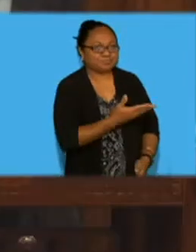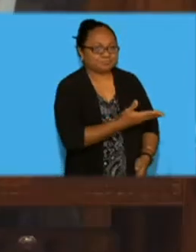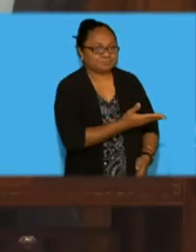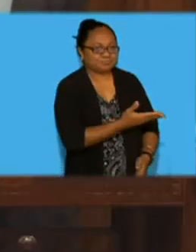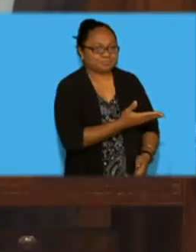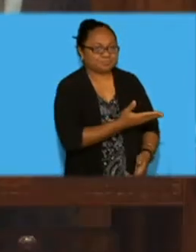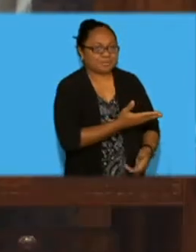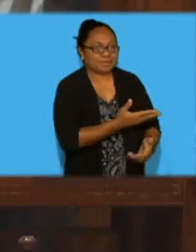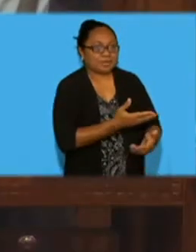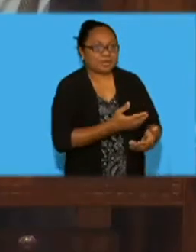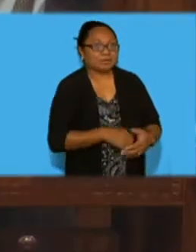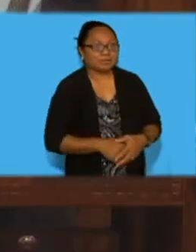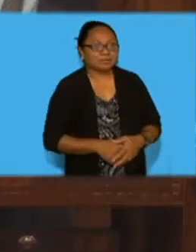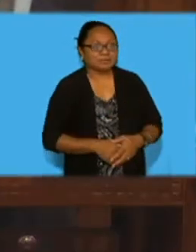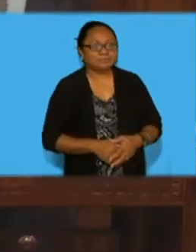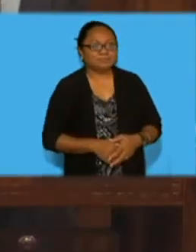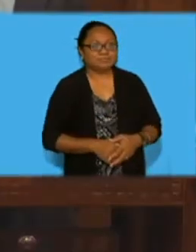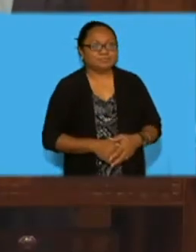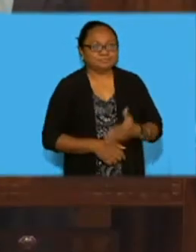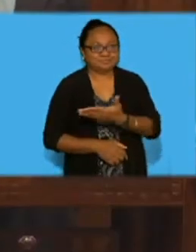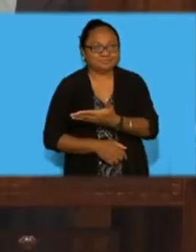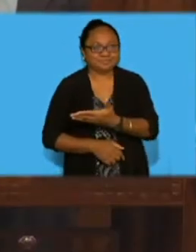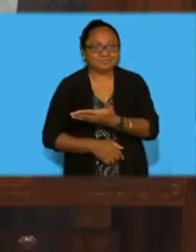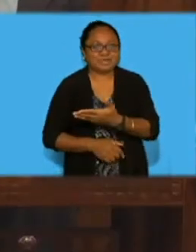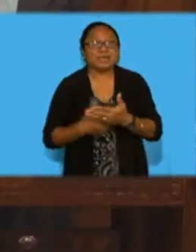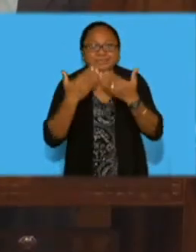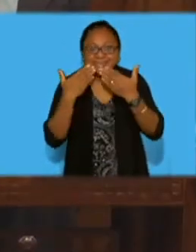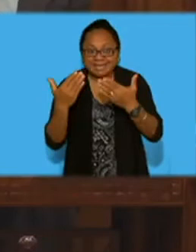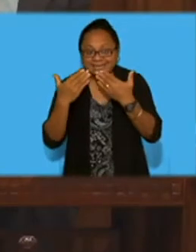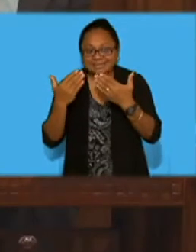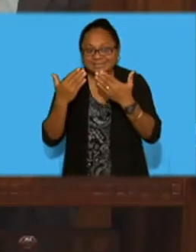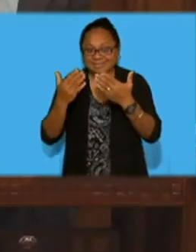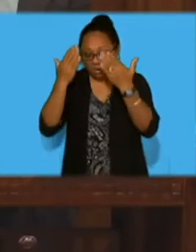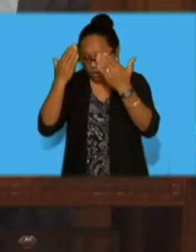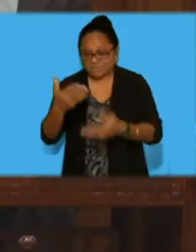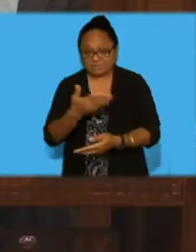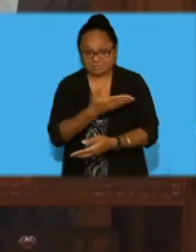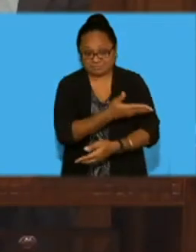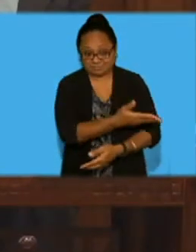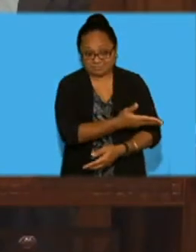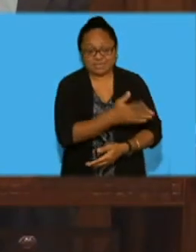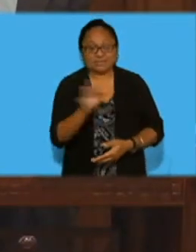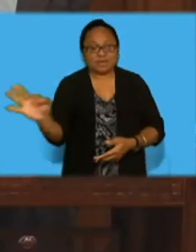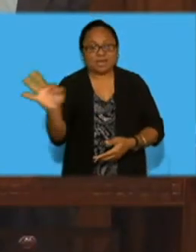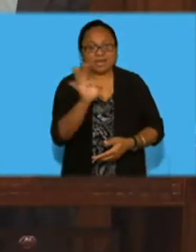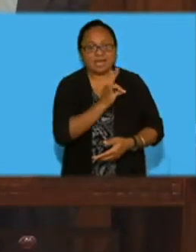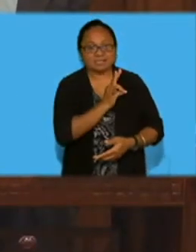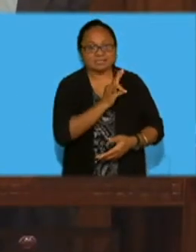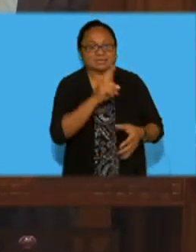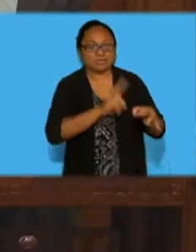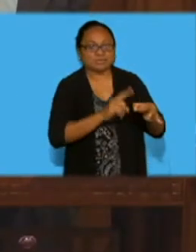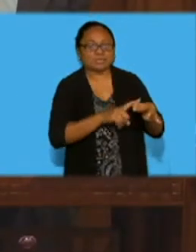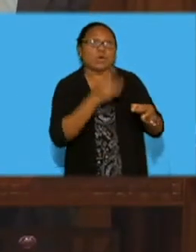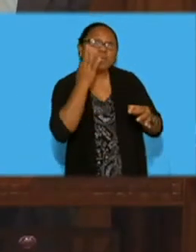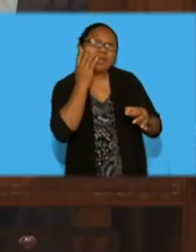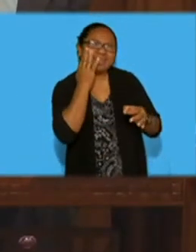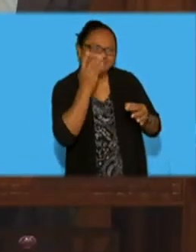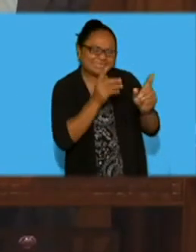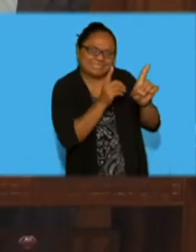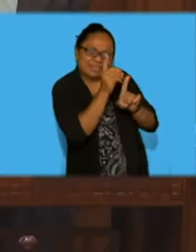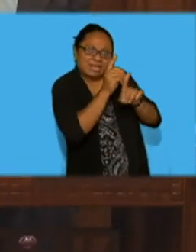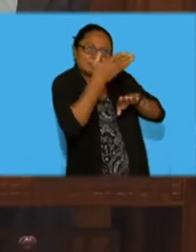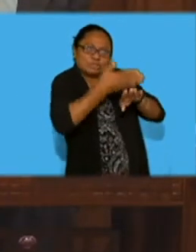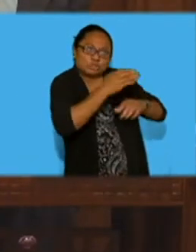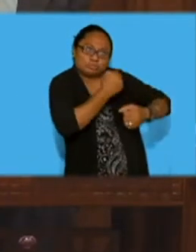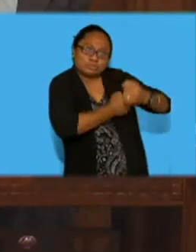Madam Speaker, I want to thank the Honourable Member for asking this question, because, Madam Speaker, normally when a technology is developed, and